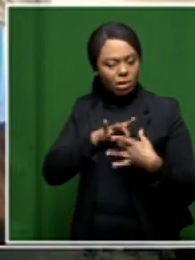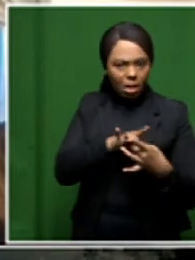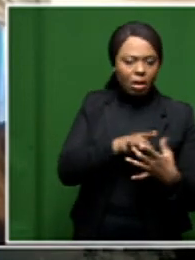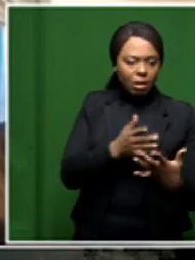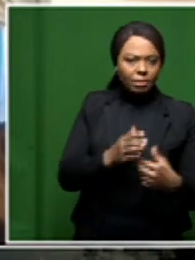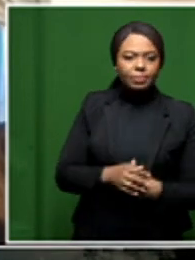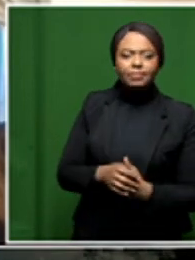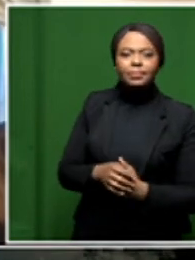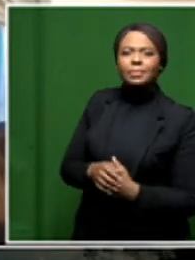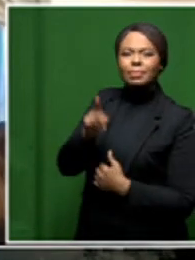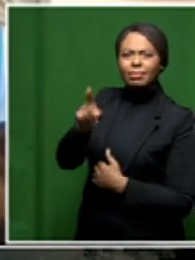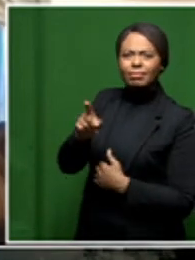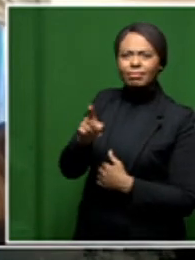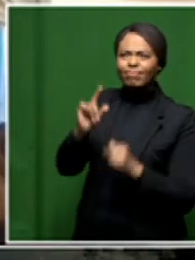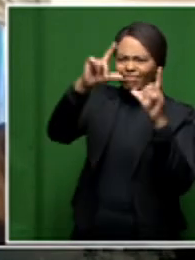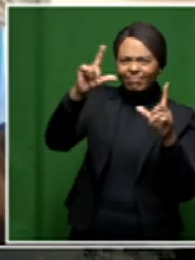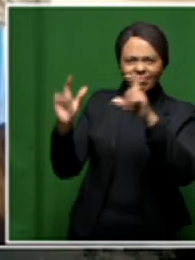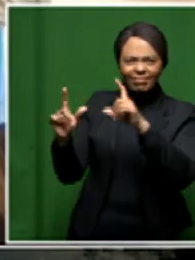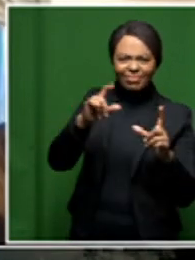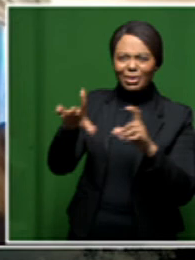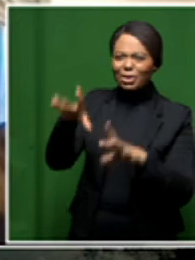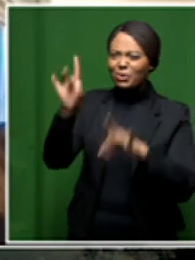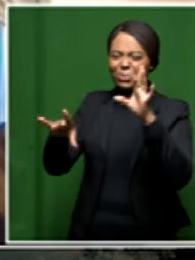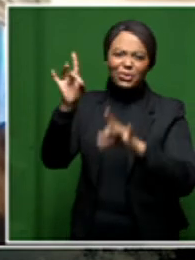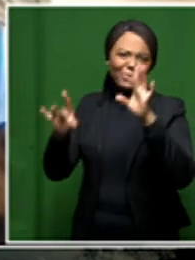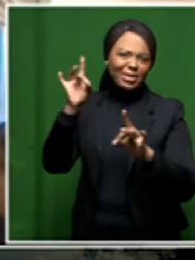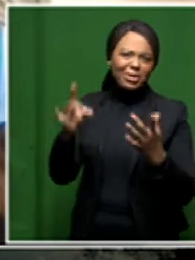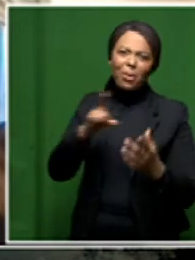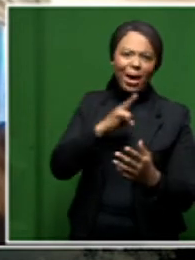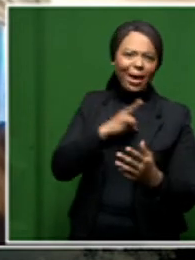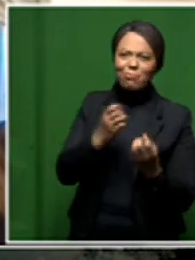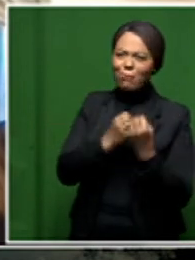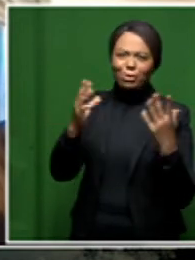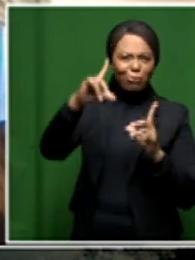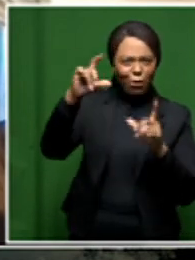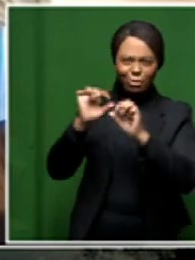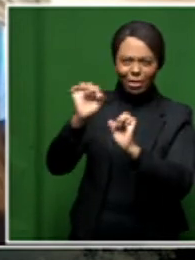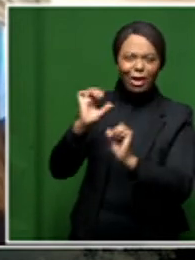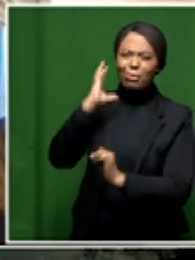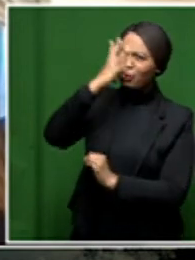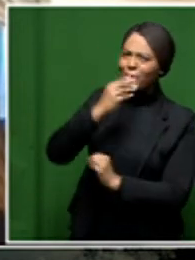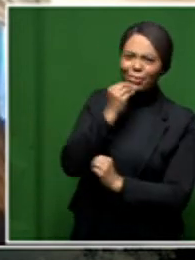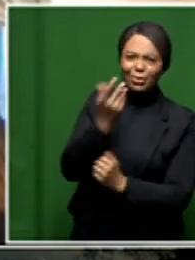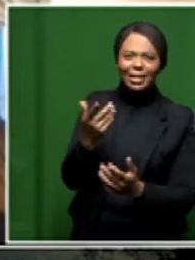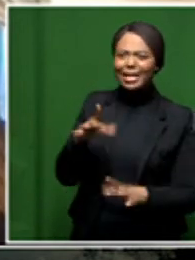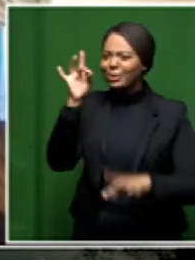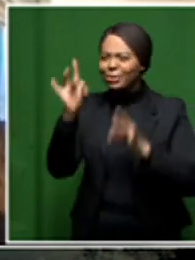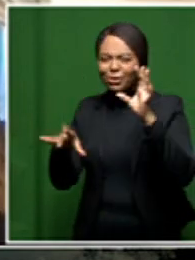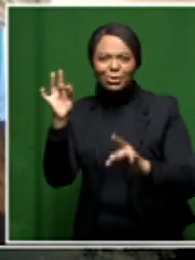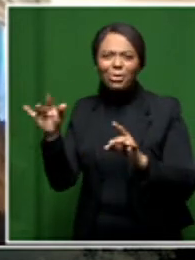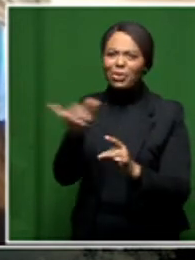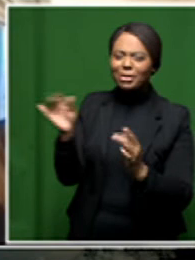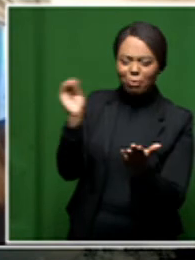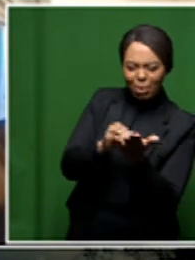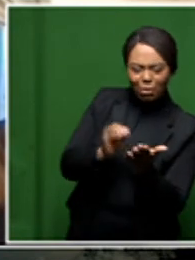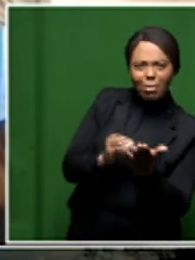include in the book? I mean, there's so many beautiful ones. Take us through the decision of, to decide which goes into the book, or